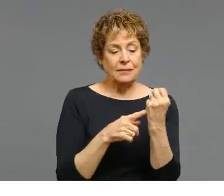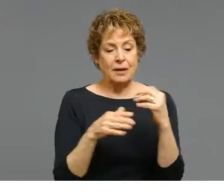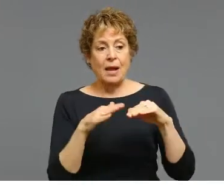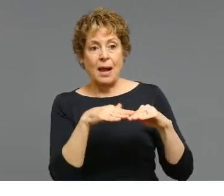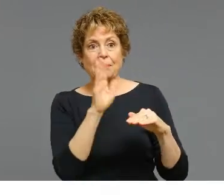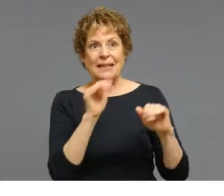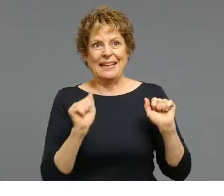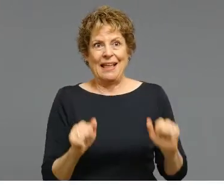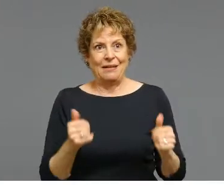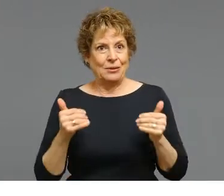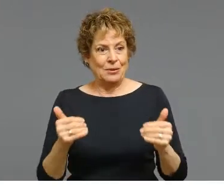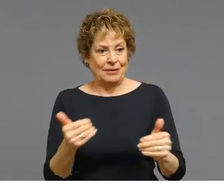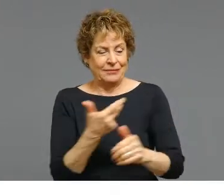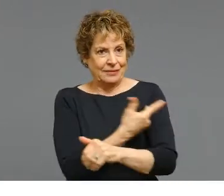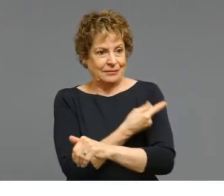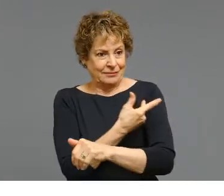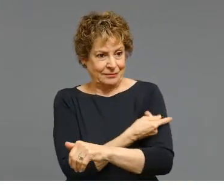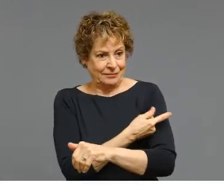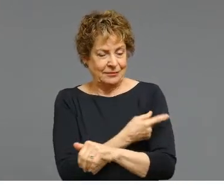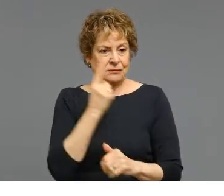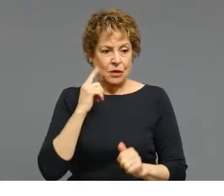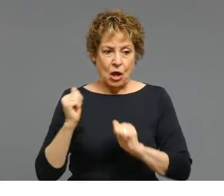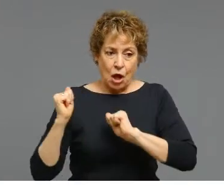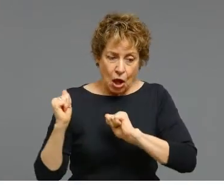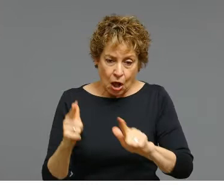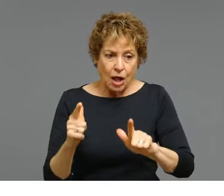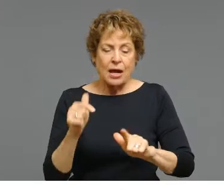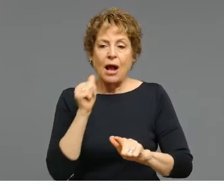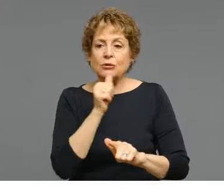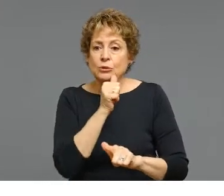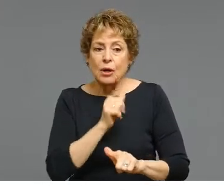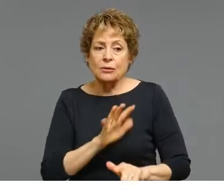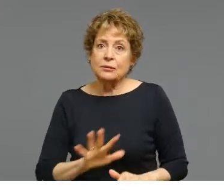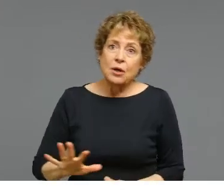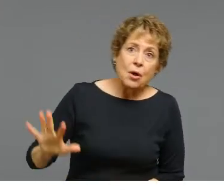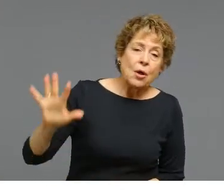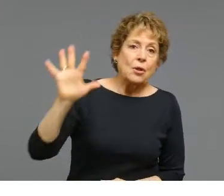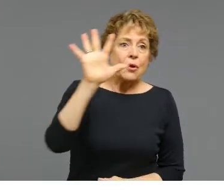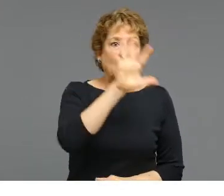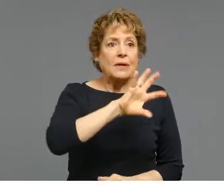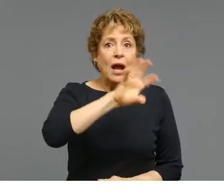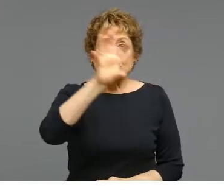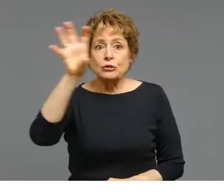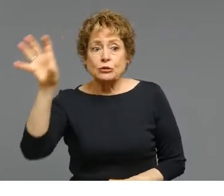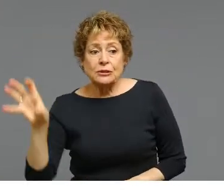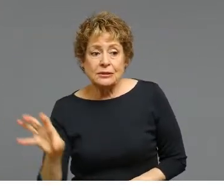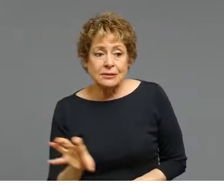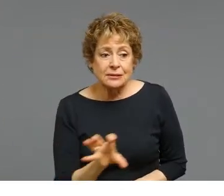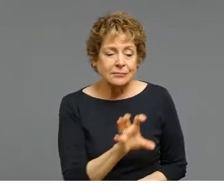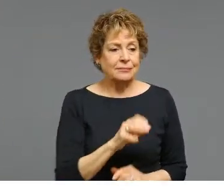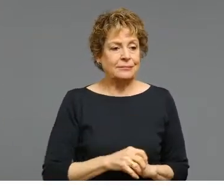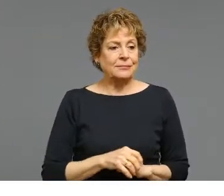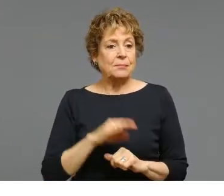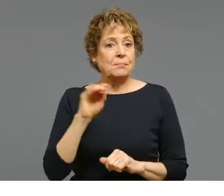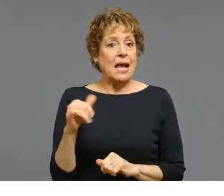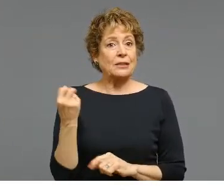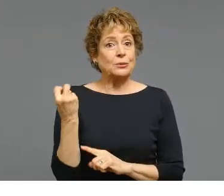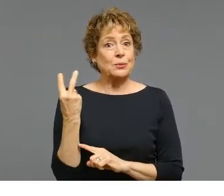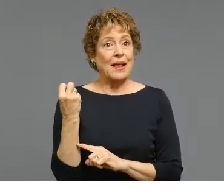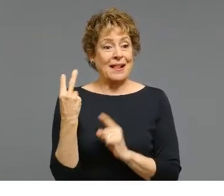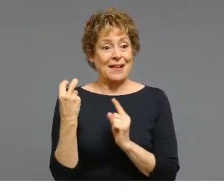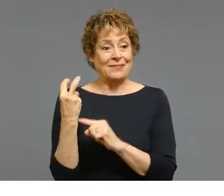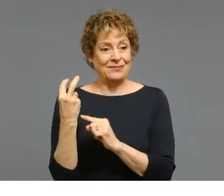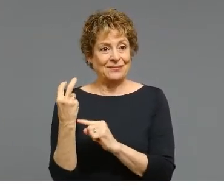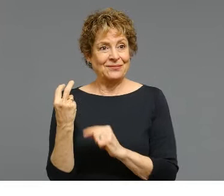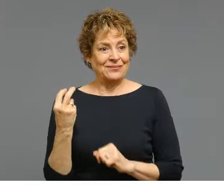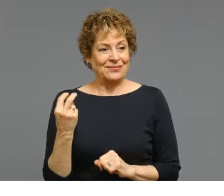vaccination in all Arizona counties. On May 12th, the FDA and the CDC recommended that Pfizer vaccine